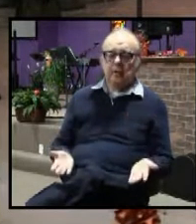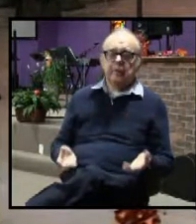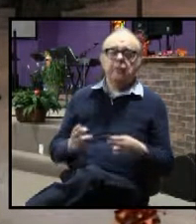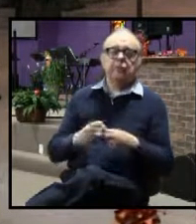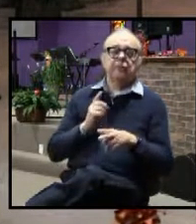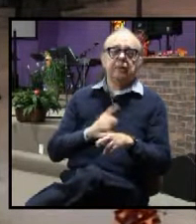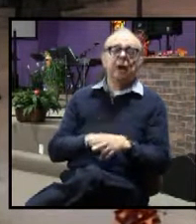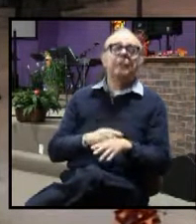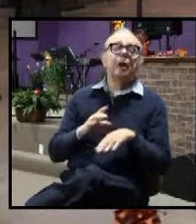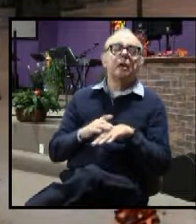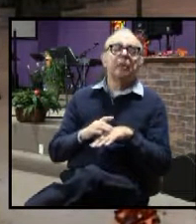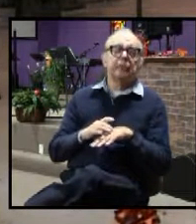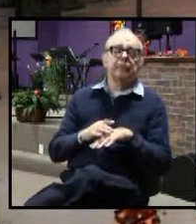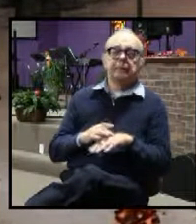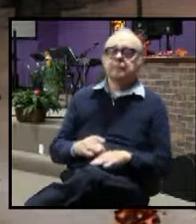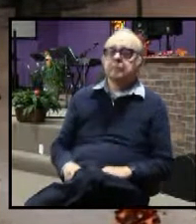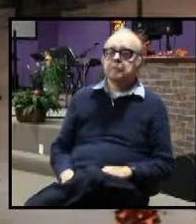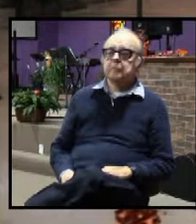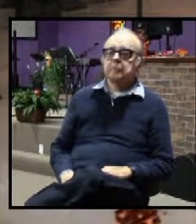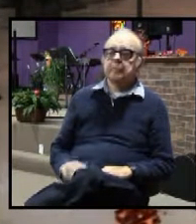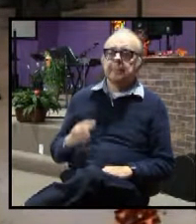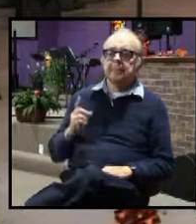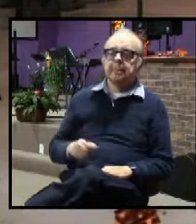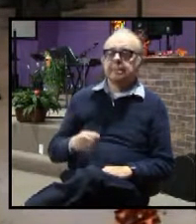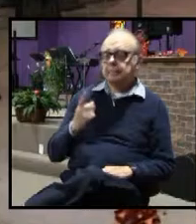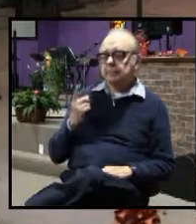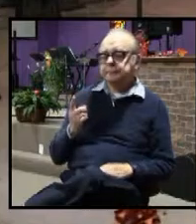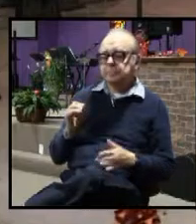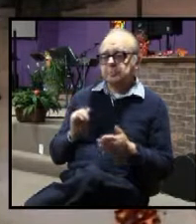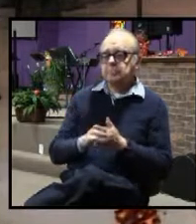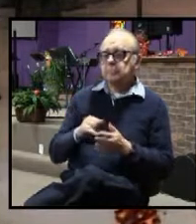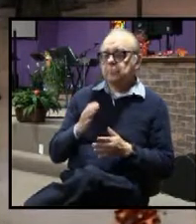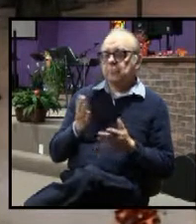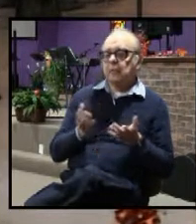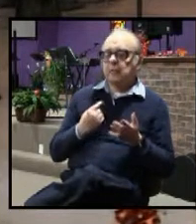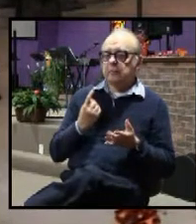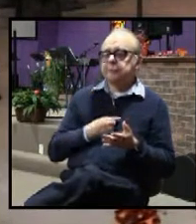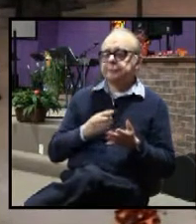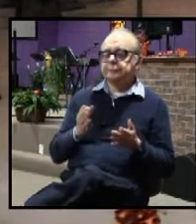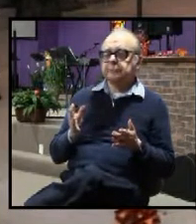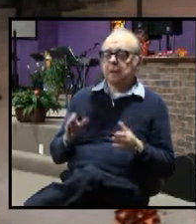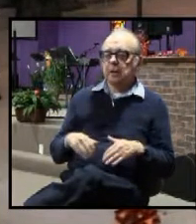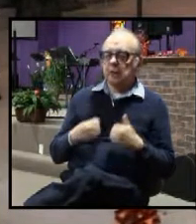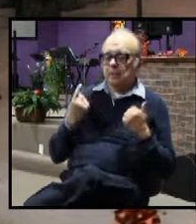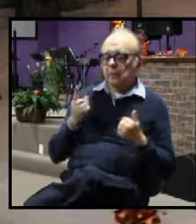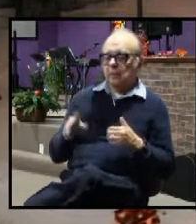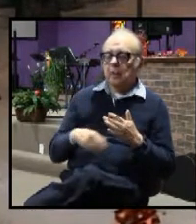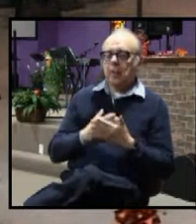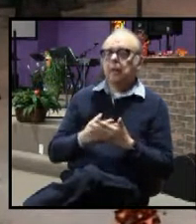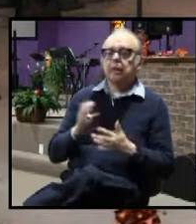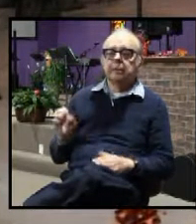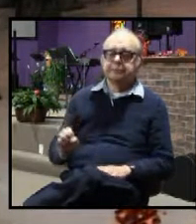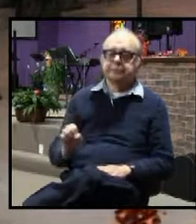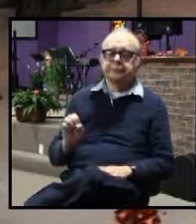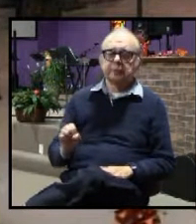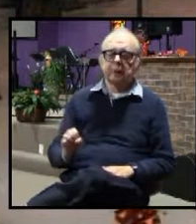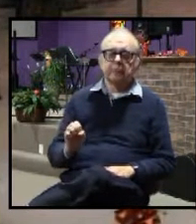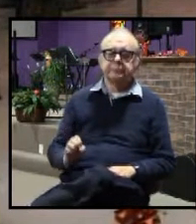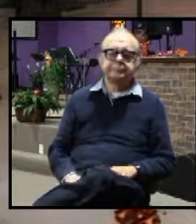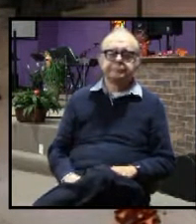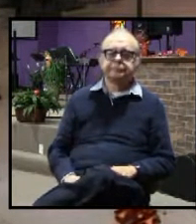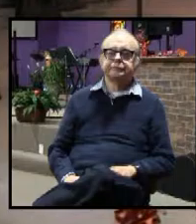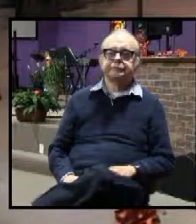here temporarily, okay? So we need to understand that God wants us to live for all eternity.